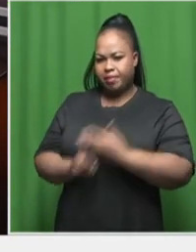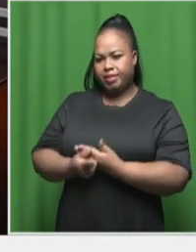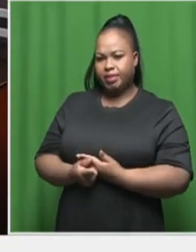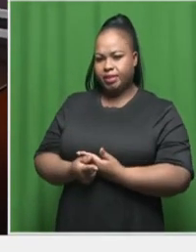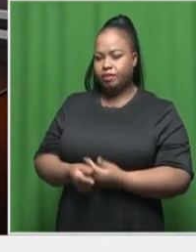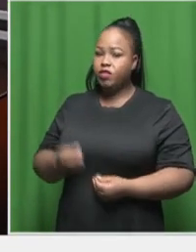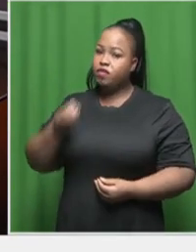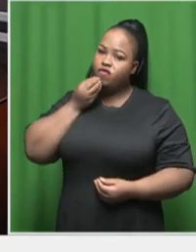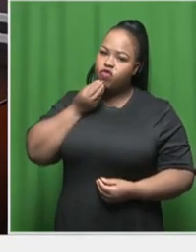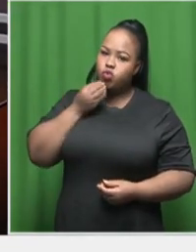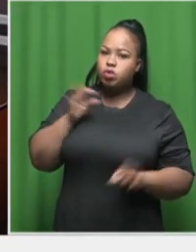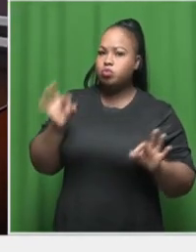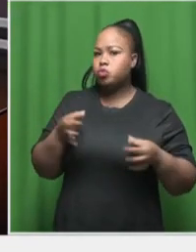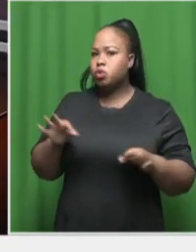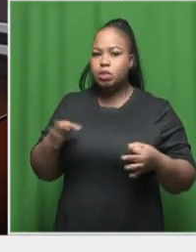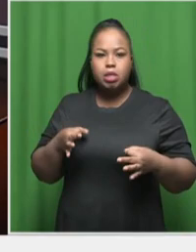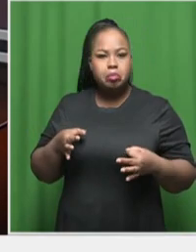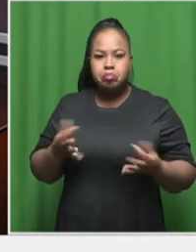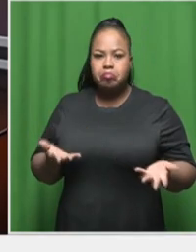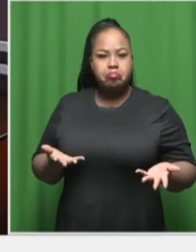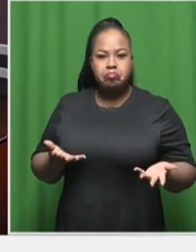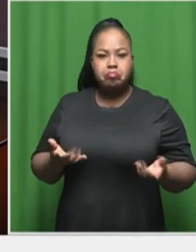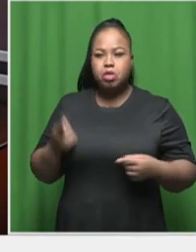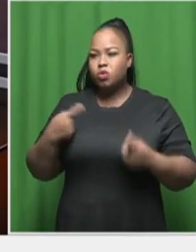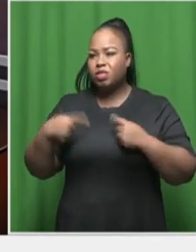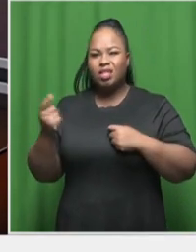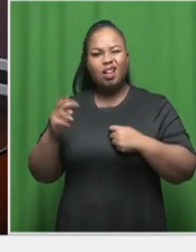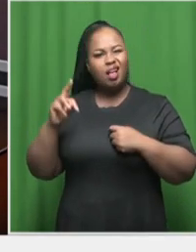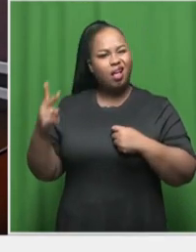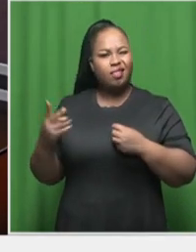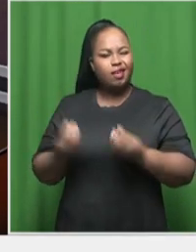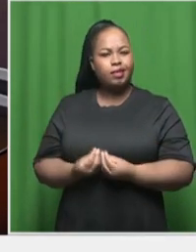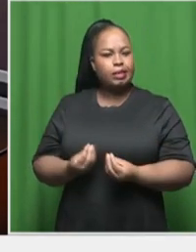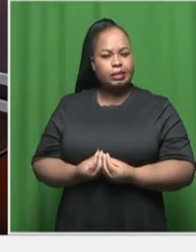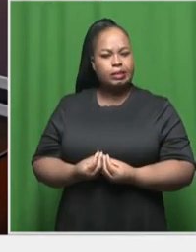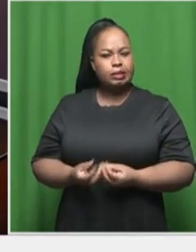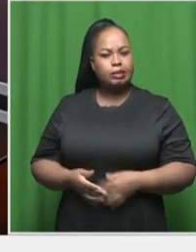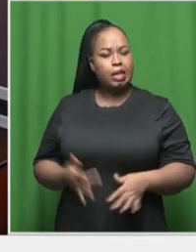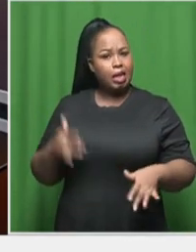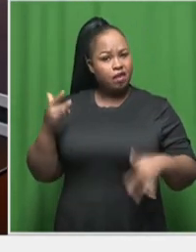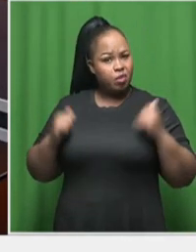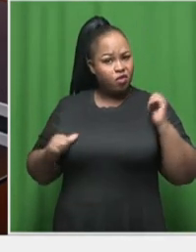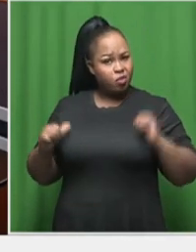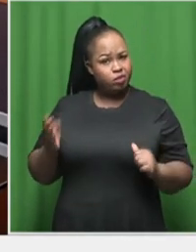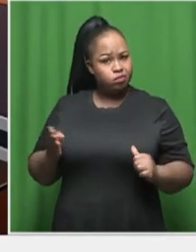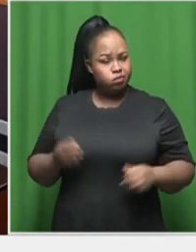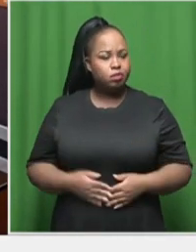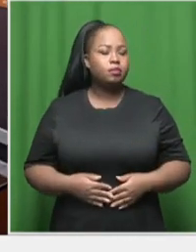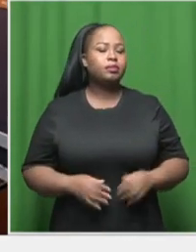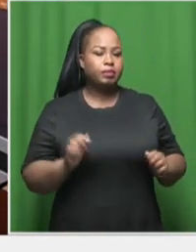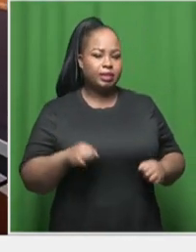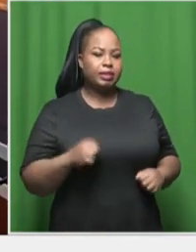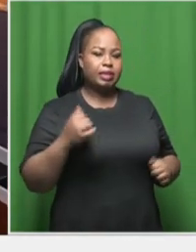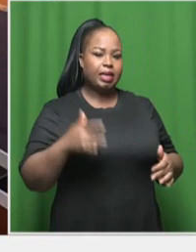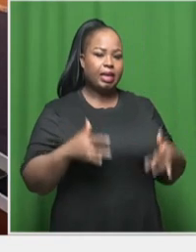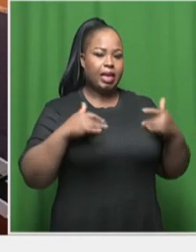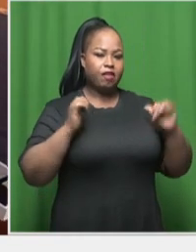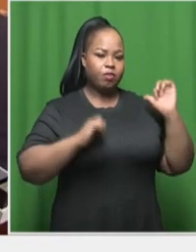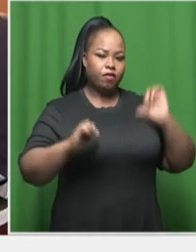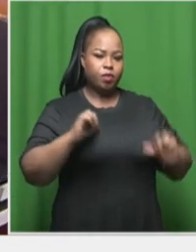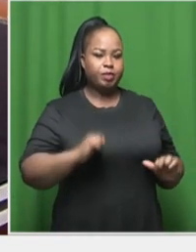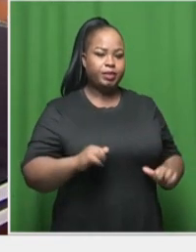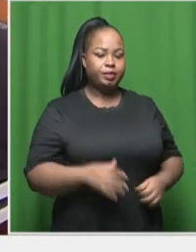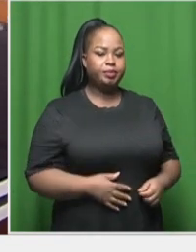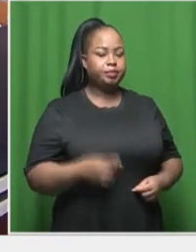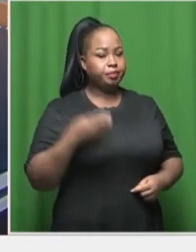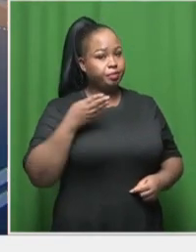apart from food and everything else being sold, what else goes on? Is there live performances perhaps? There's going to be live performances. So what will happen is that